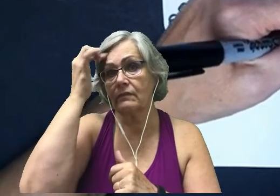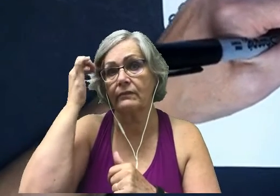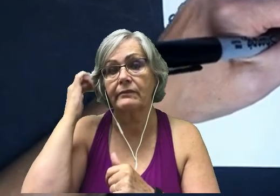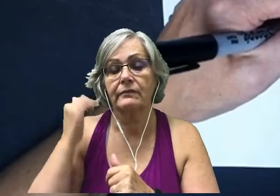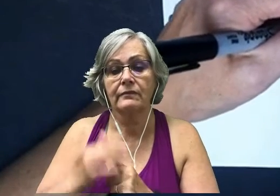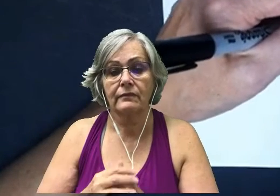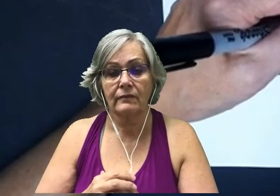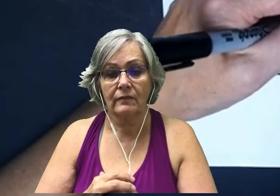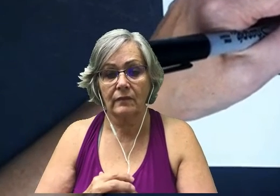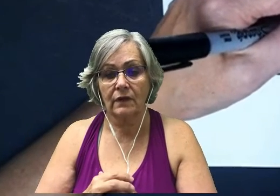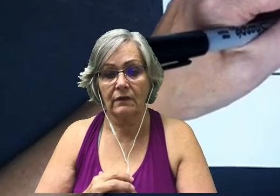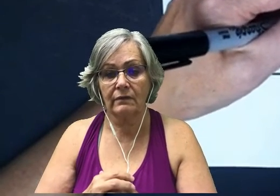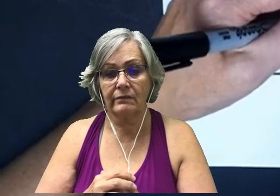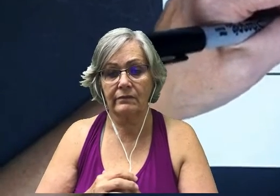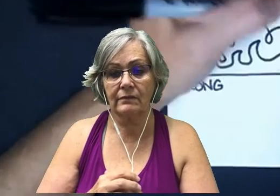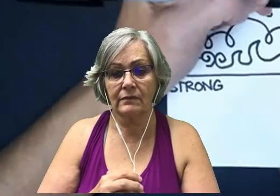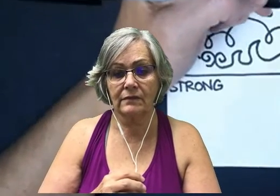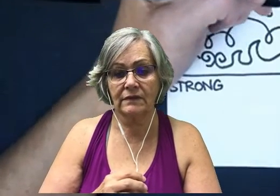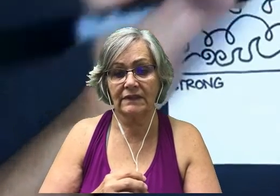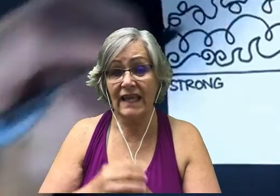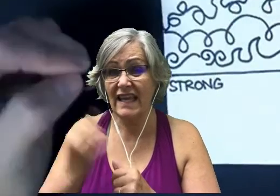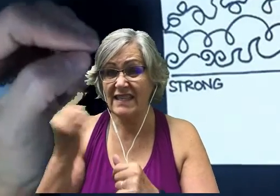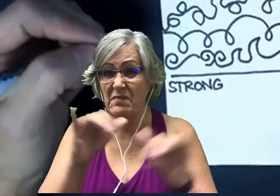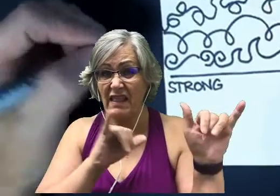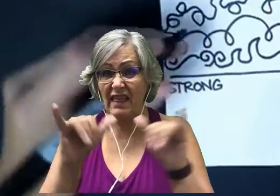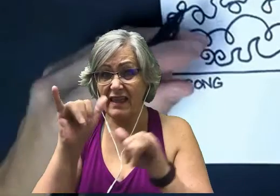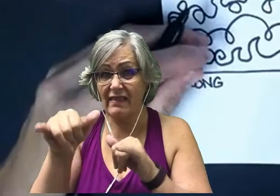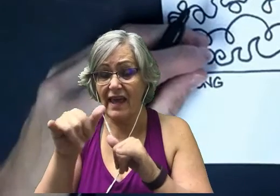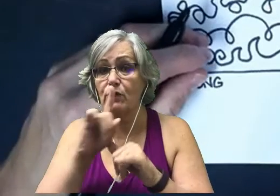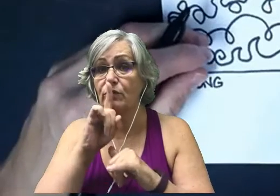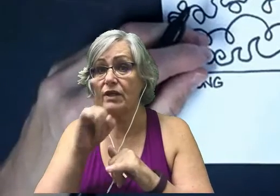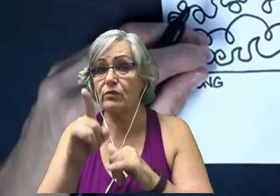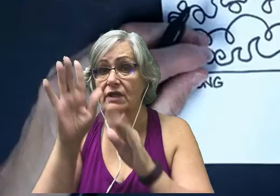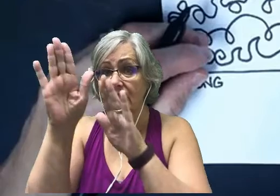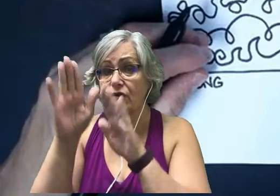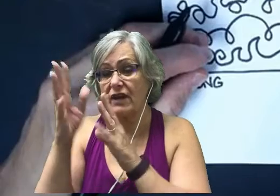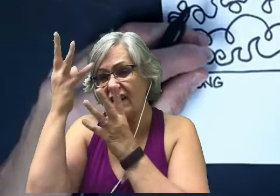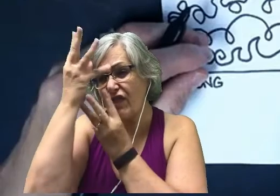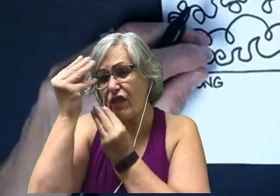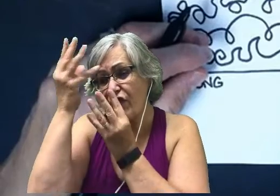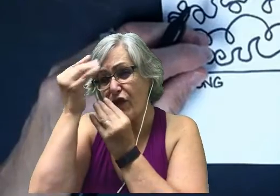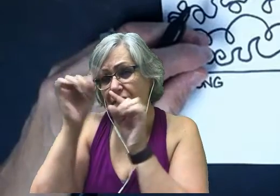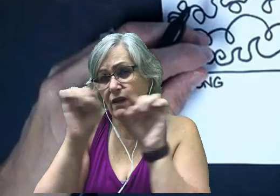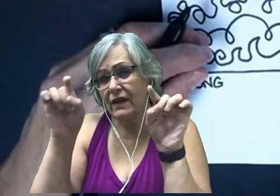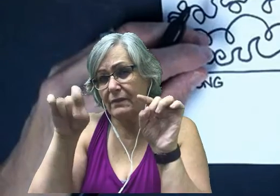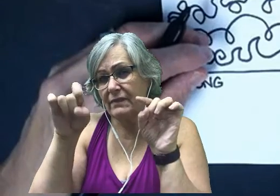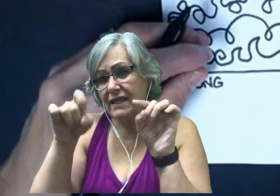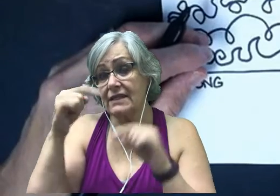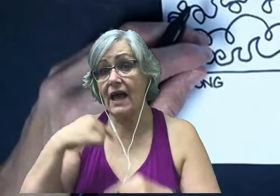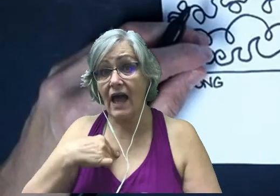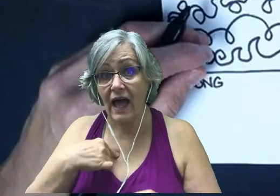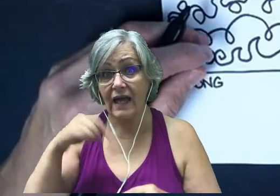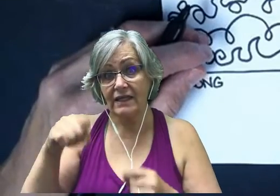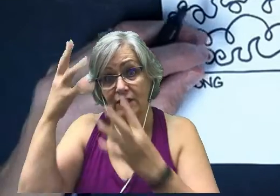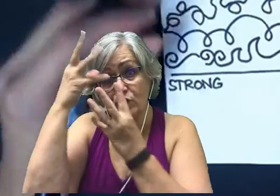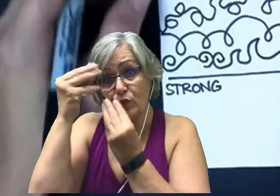over, up, up. And then you go off the page. So something like this would be a really great thoughtful line because I